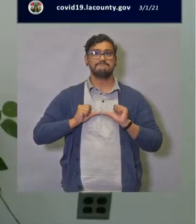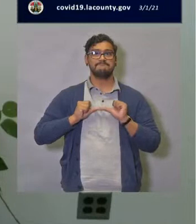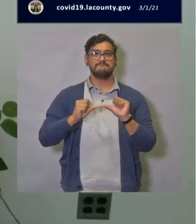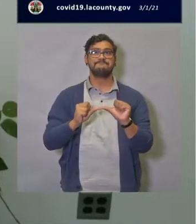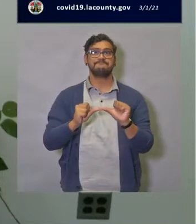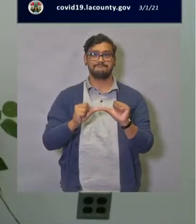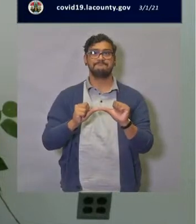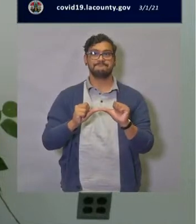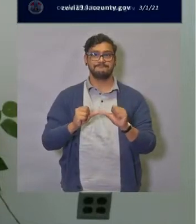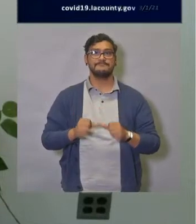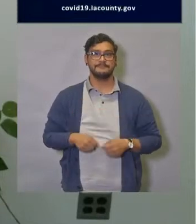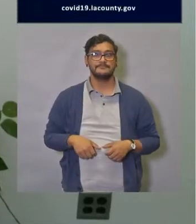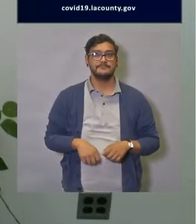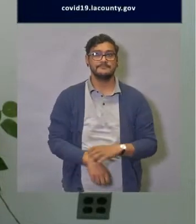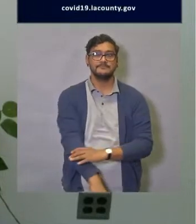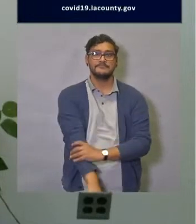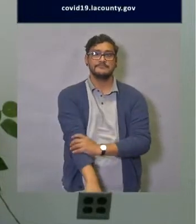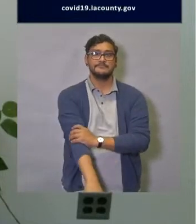slide.